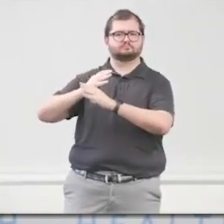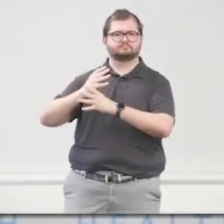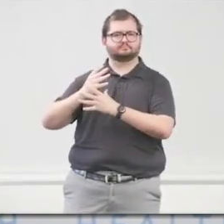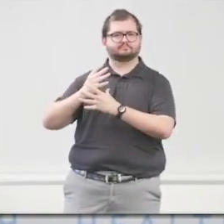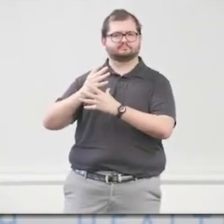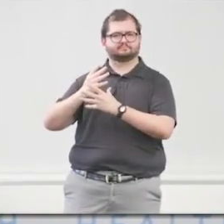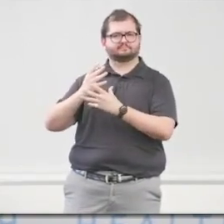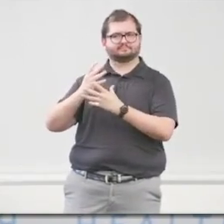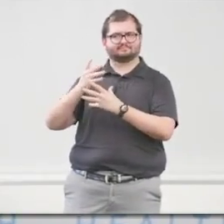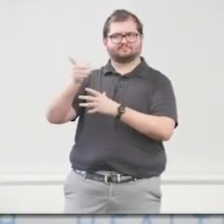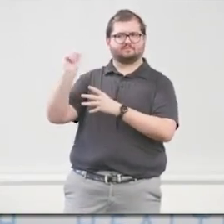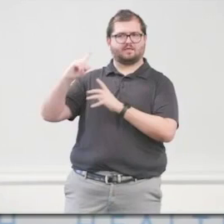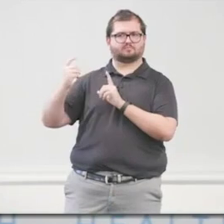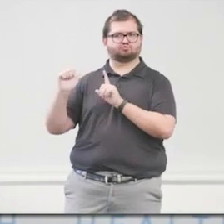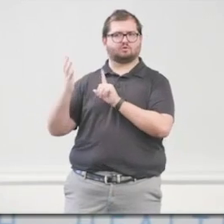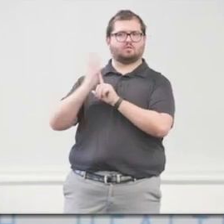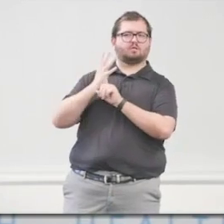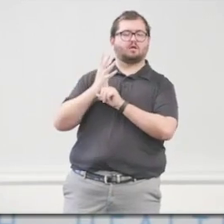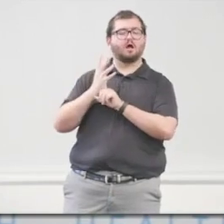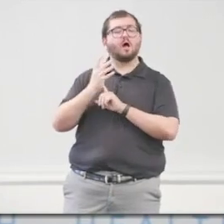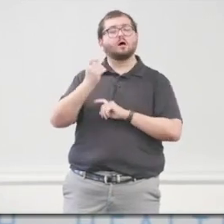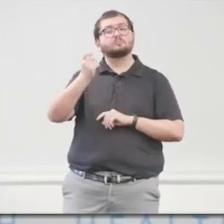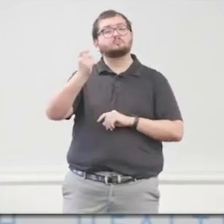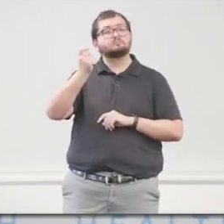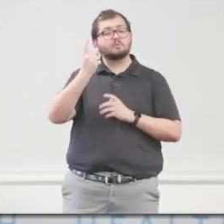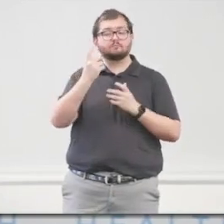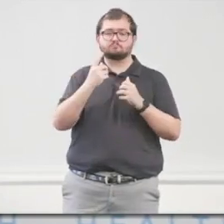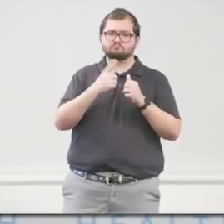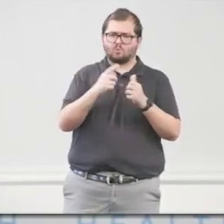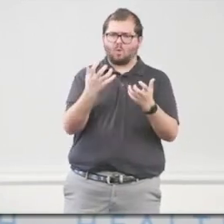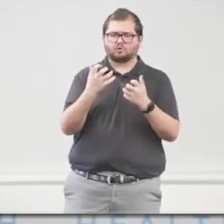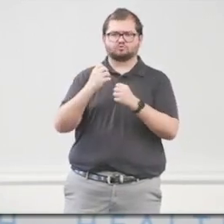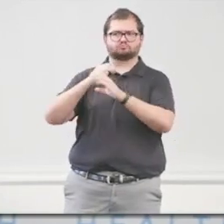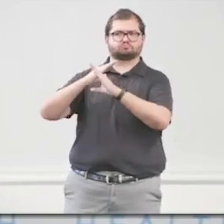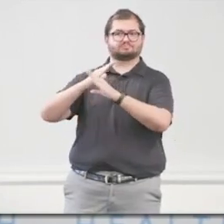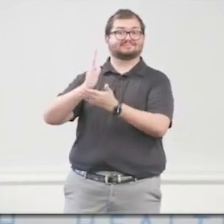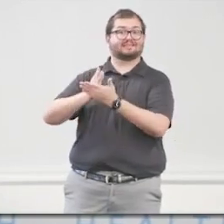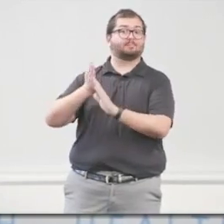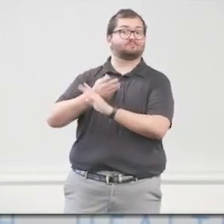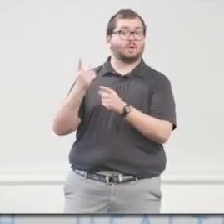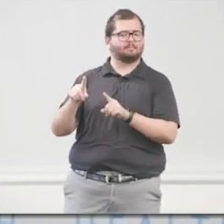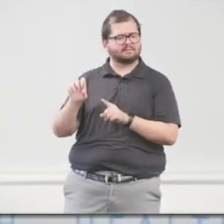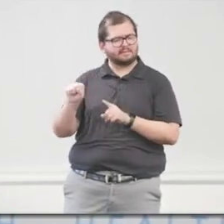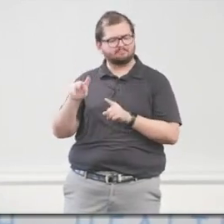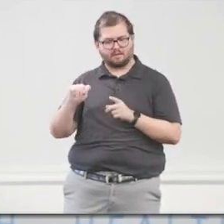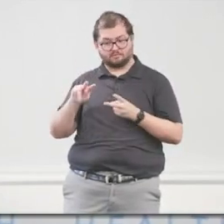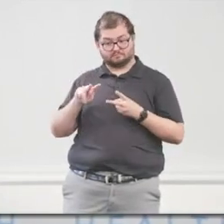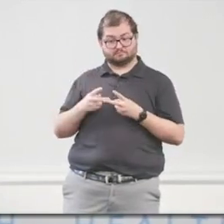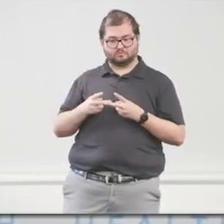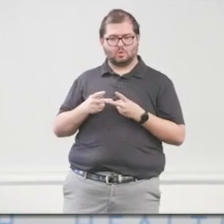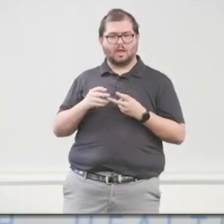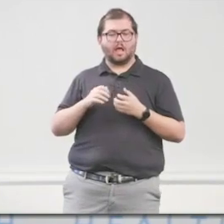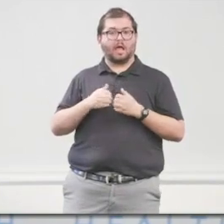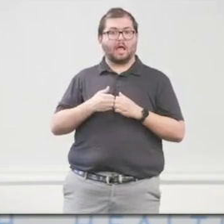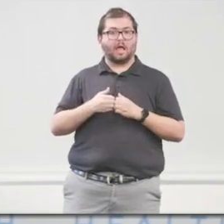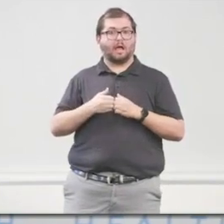against these types of attacks, not just from a preventing them from happening, but how do they make themselves resilient to these things so if they